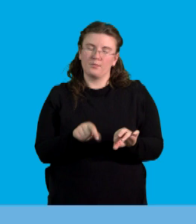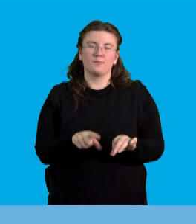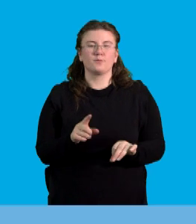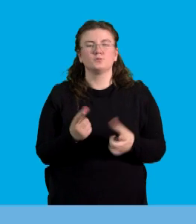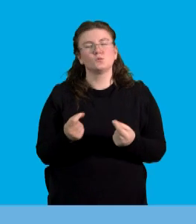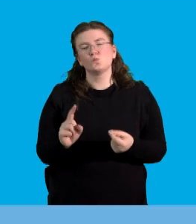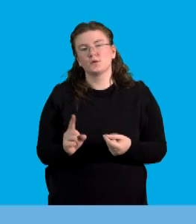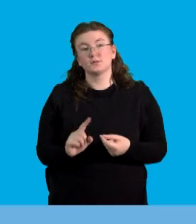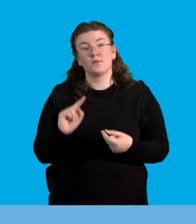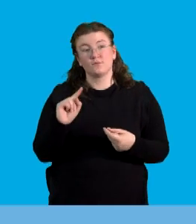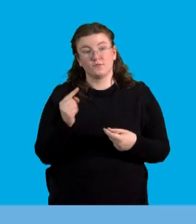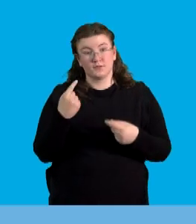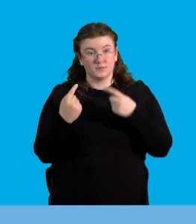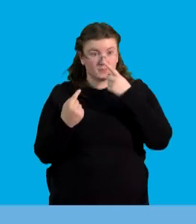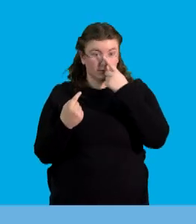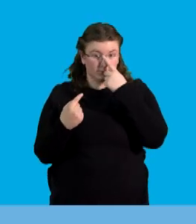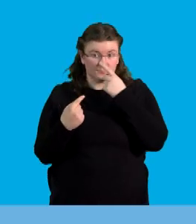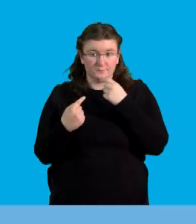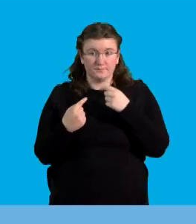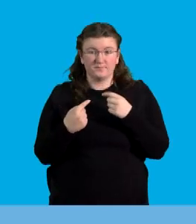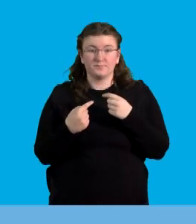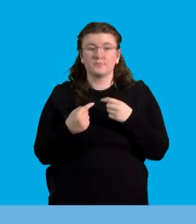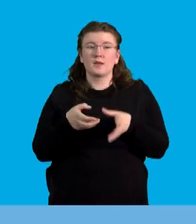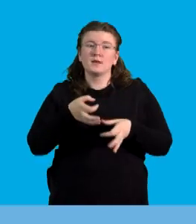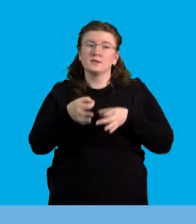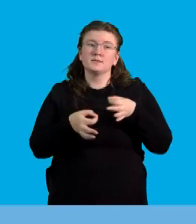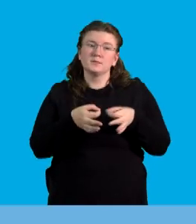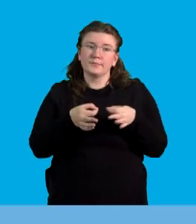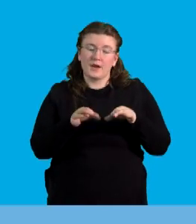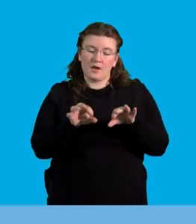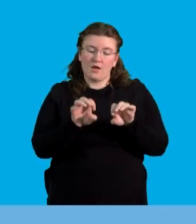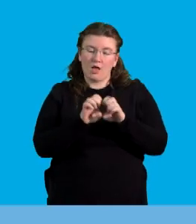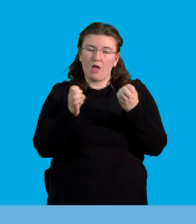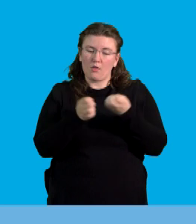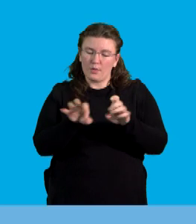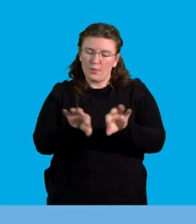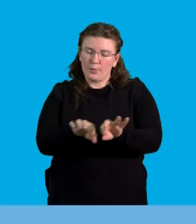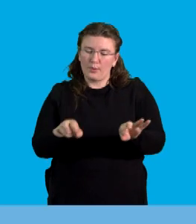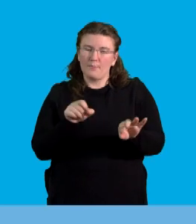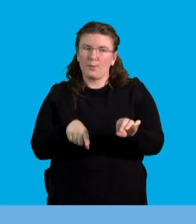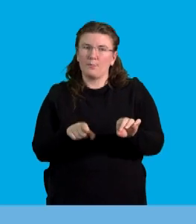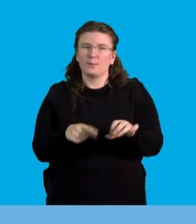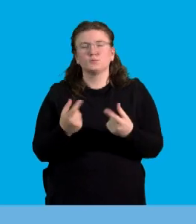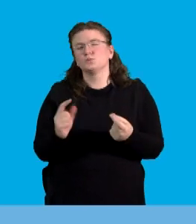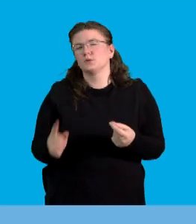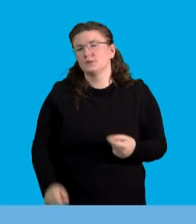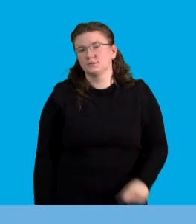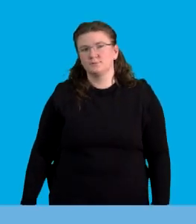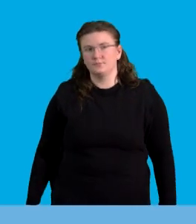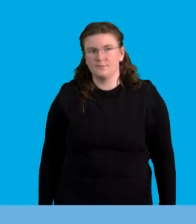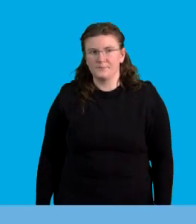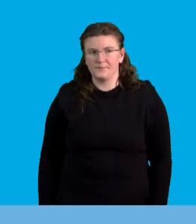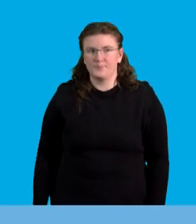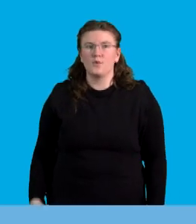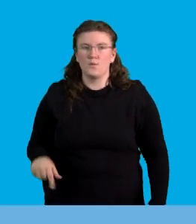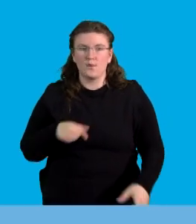mentioned. So the first question says, explain the function of an earth wire. So we're going to explain the function of an earth